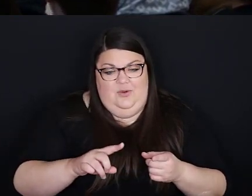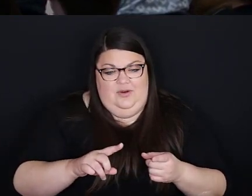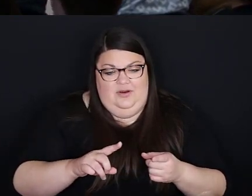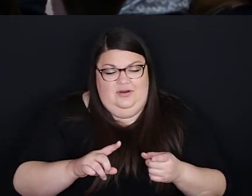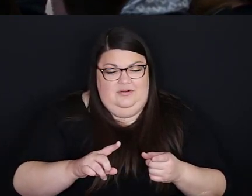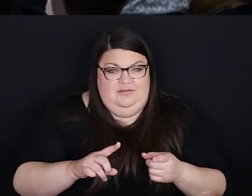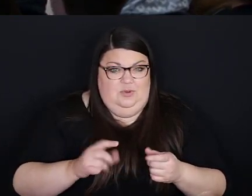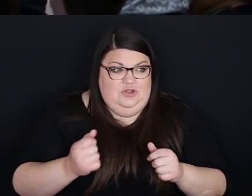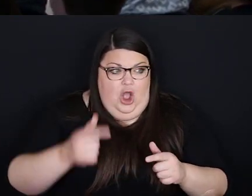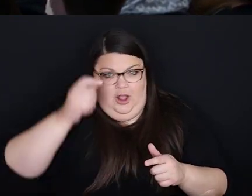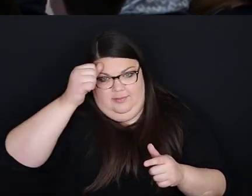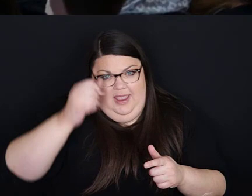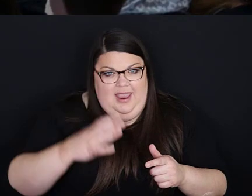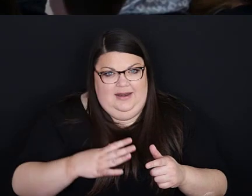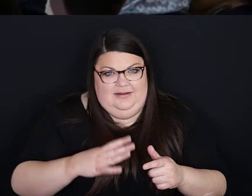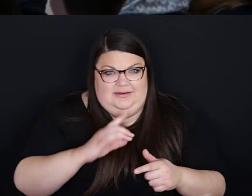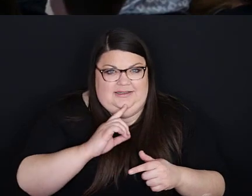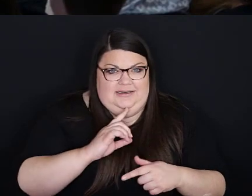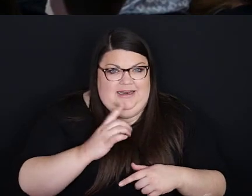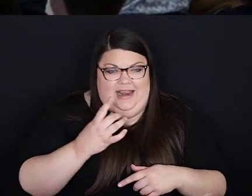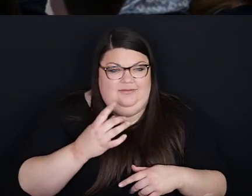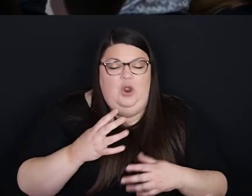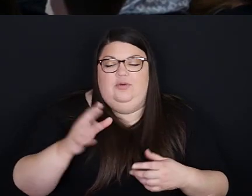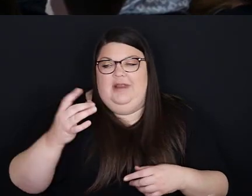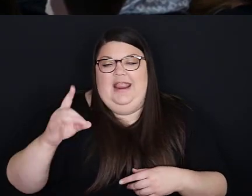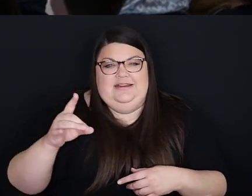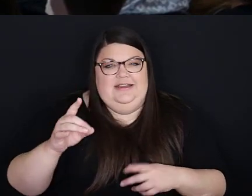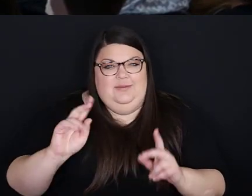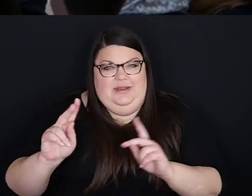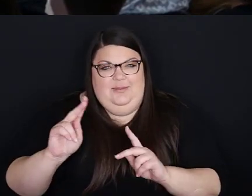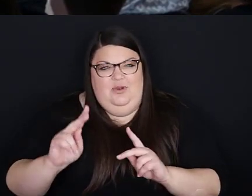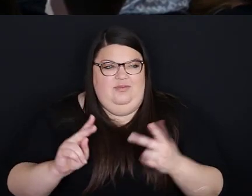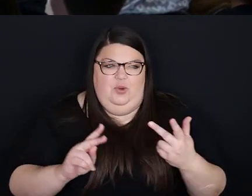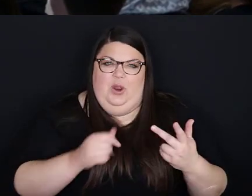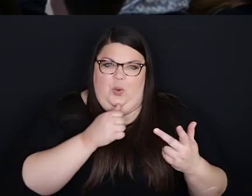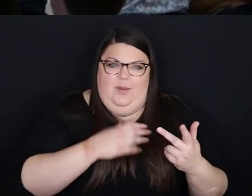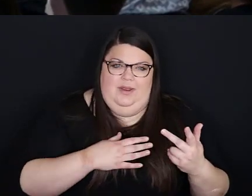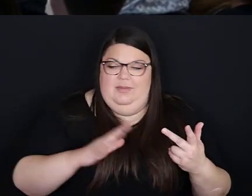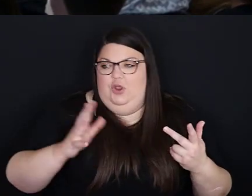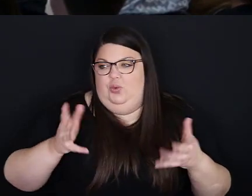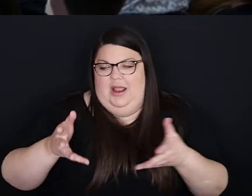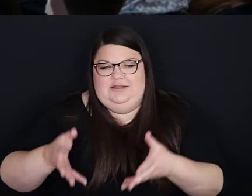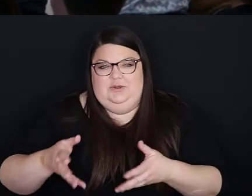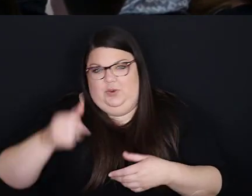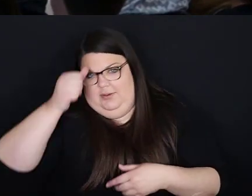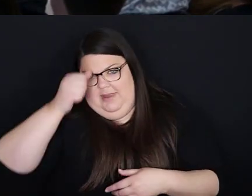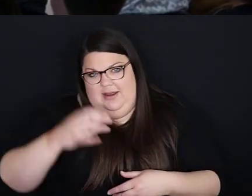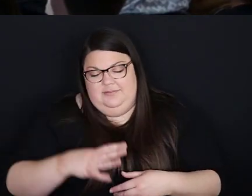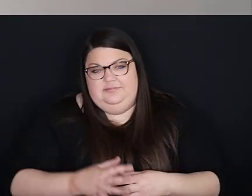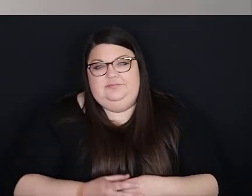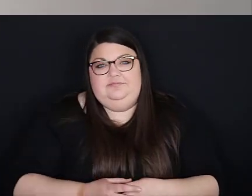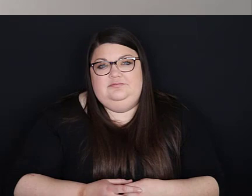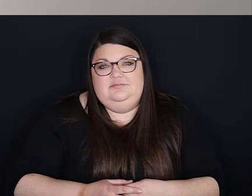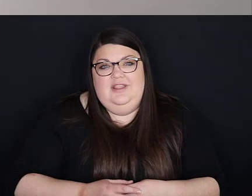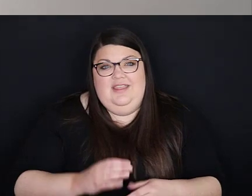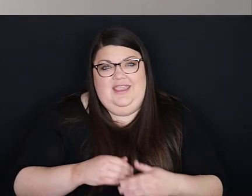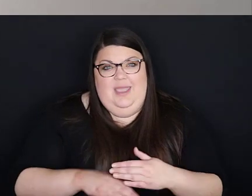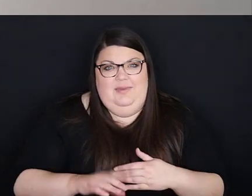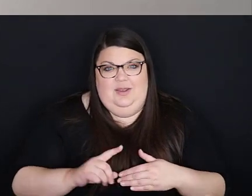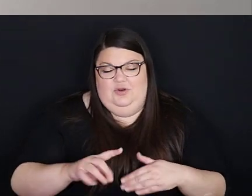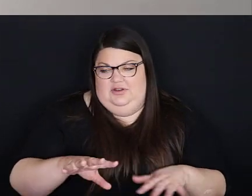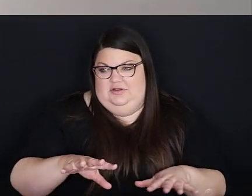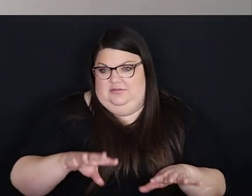most it was all men, like 18 people, three were women, all the rest were men. They came in, and they were just